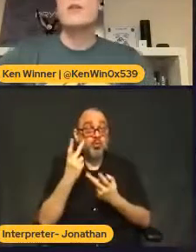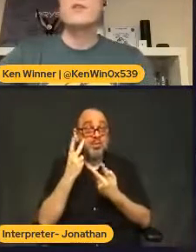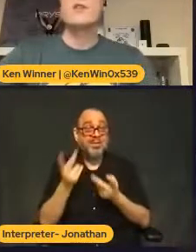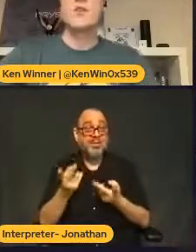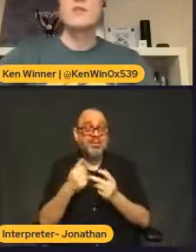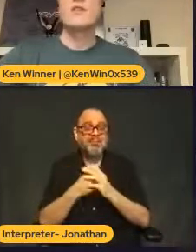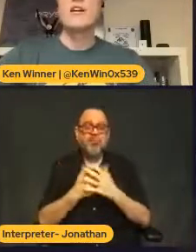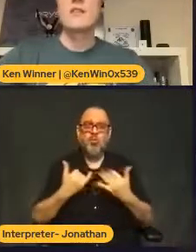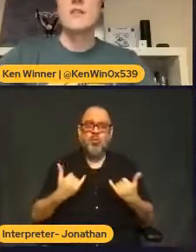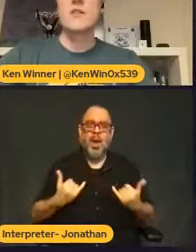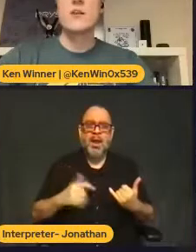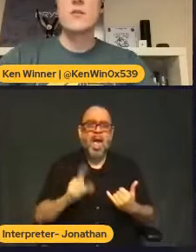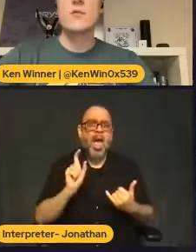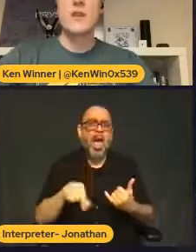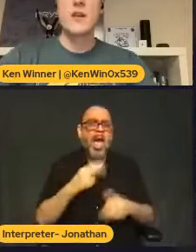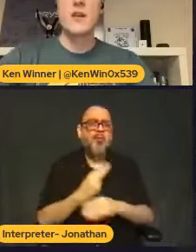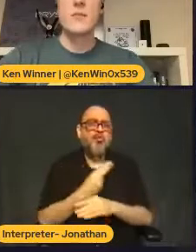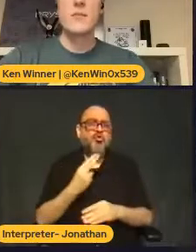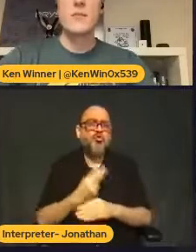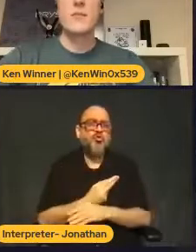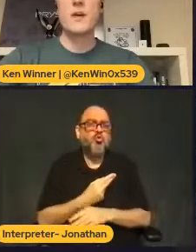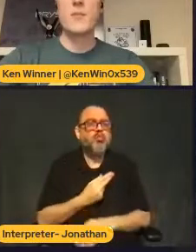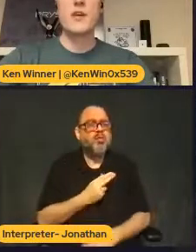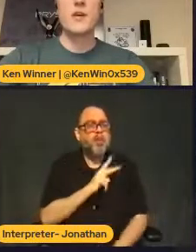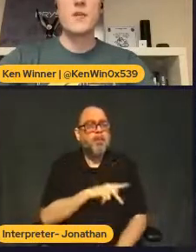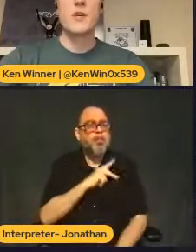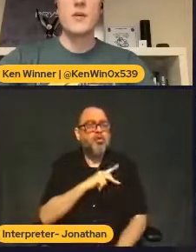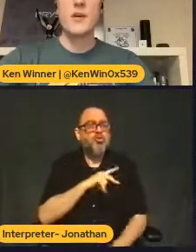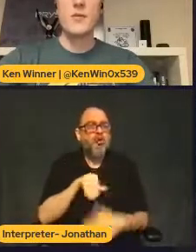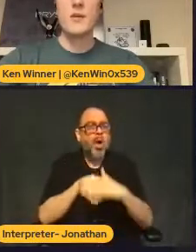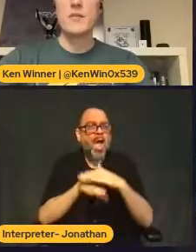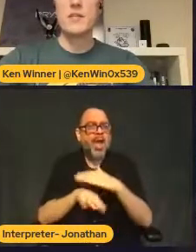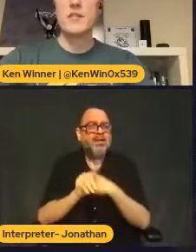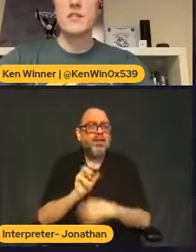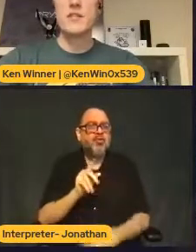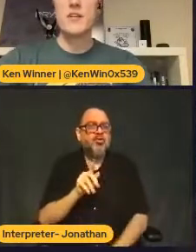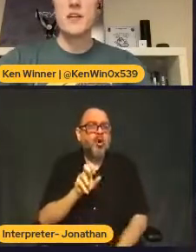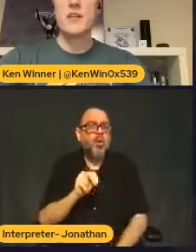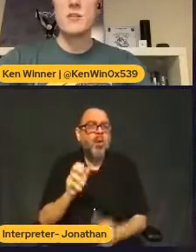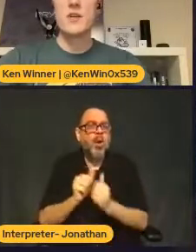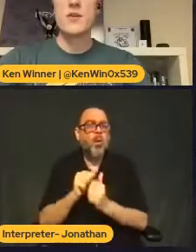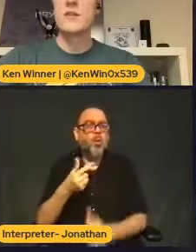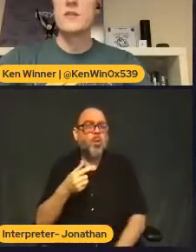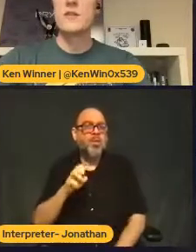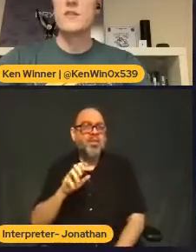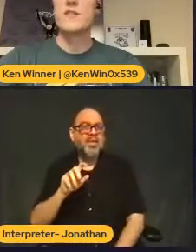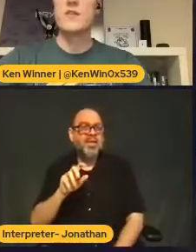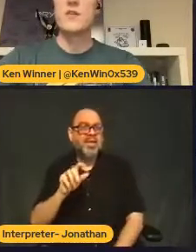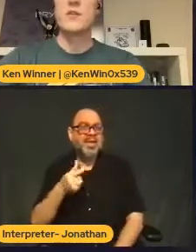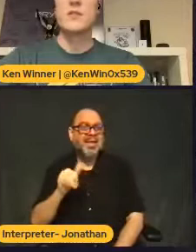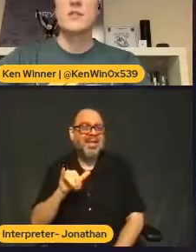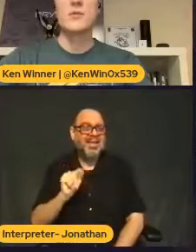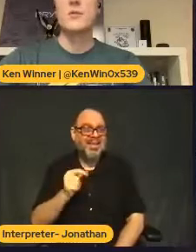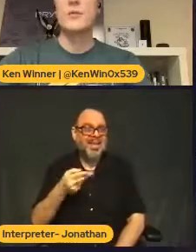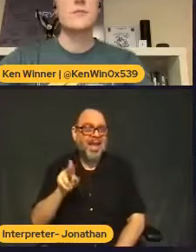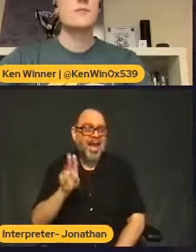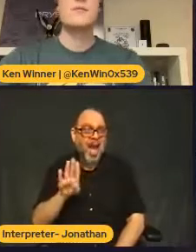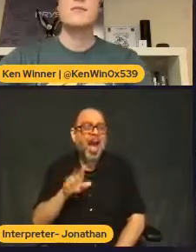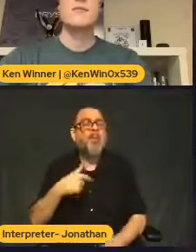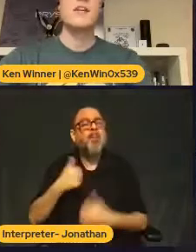Right now, you have to use a personal access token with GitHub. I'm working on a way to make it work with the secrets.github token. Definitely open